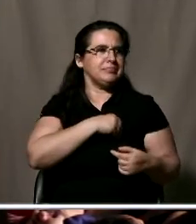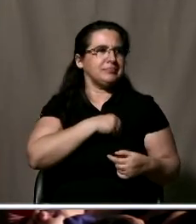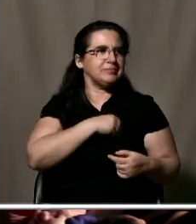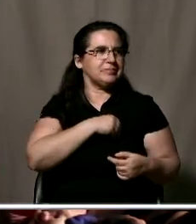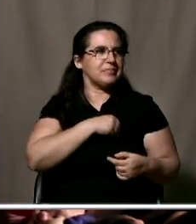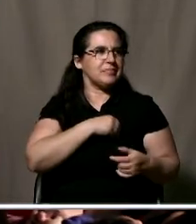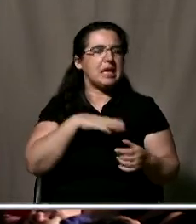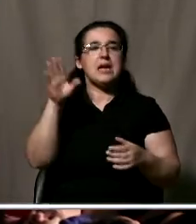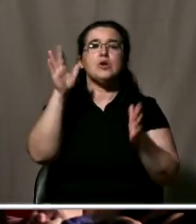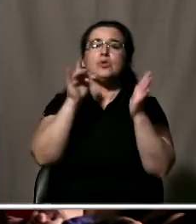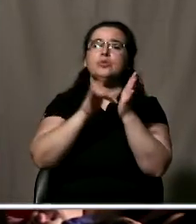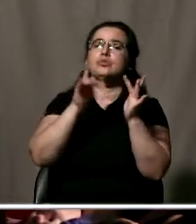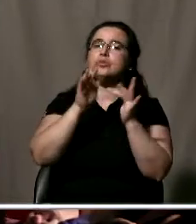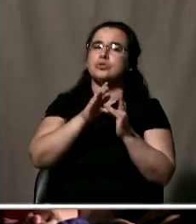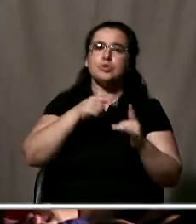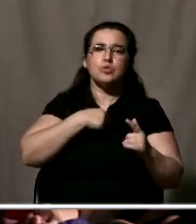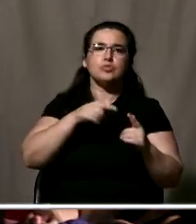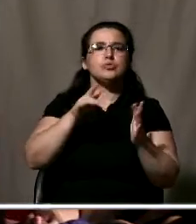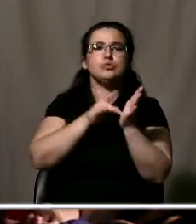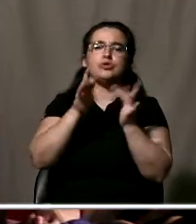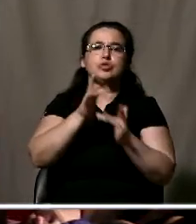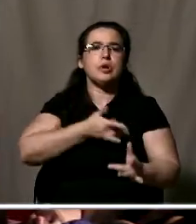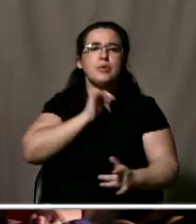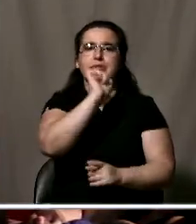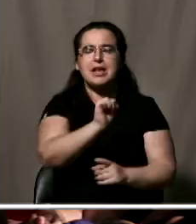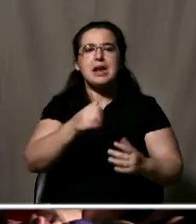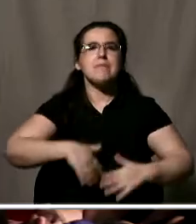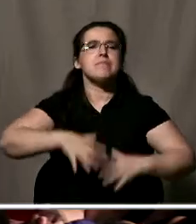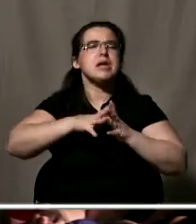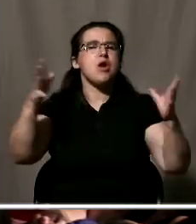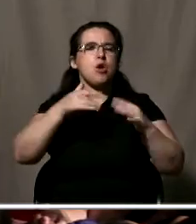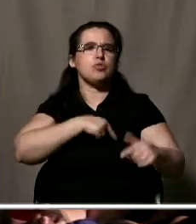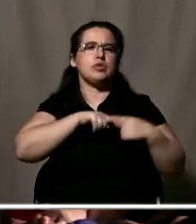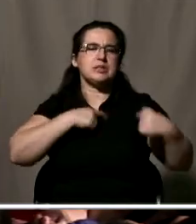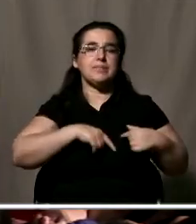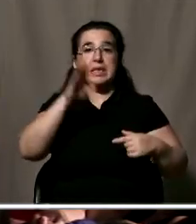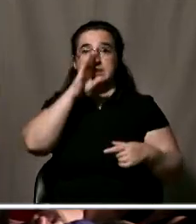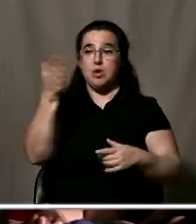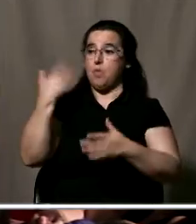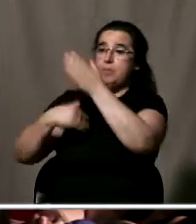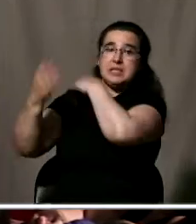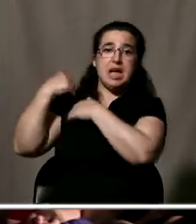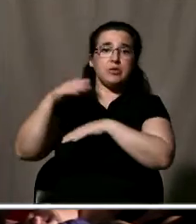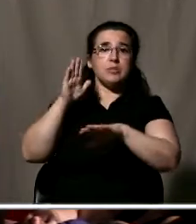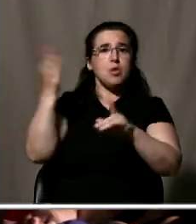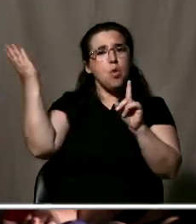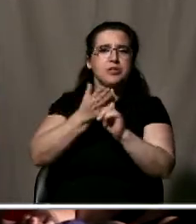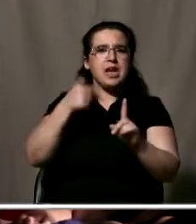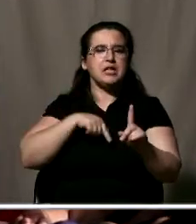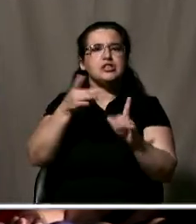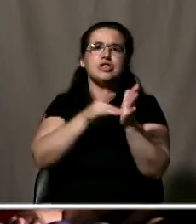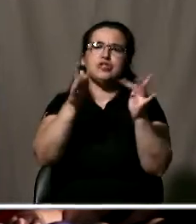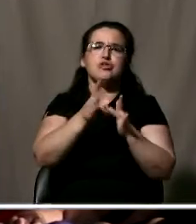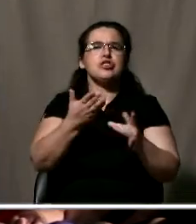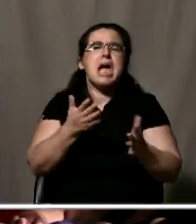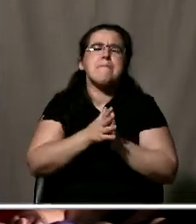condena, Jesus é maior do que o teu coração. You, Jesus is se o teu passado te condena, Jesus é maior do que o teu passado. If the future troubles you,